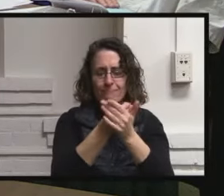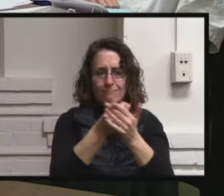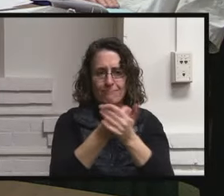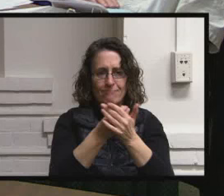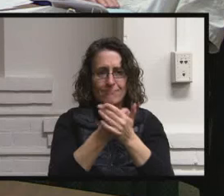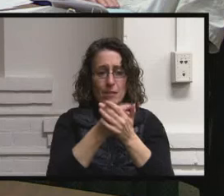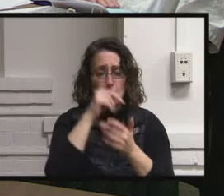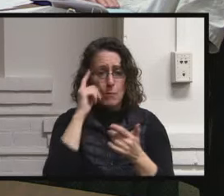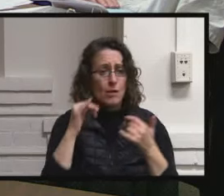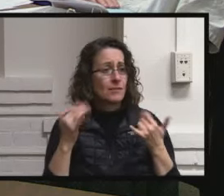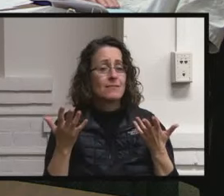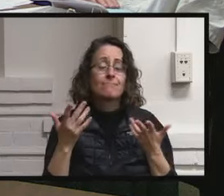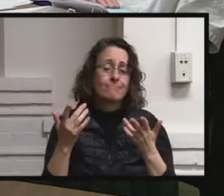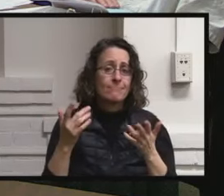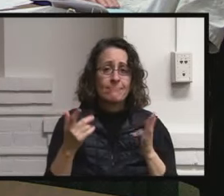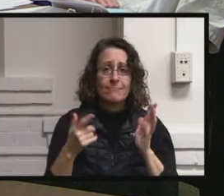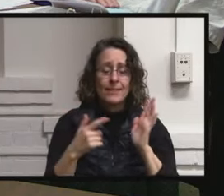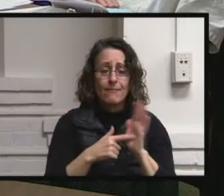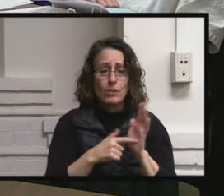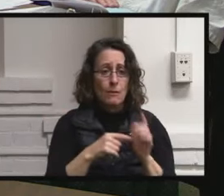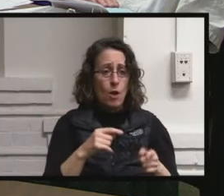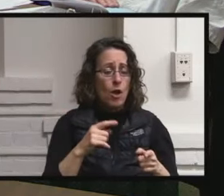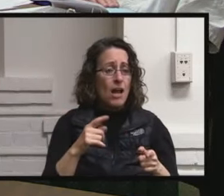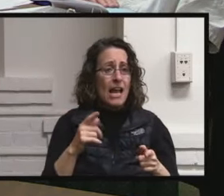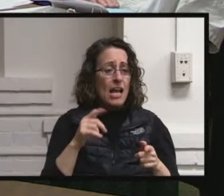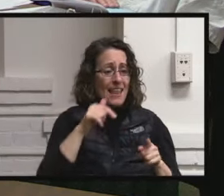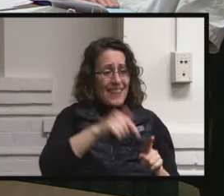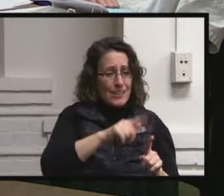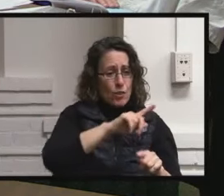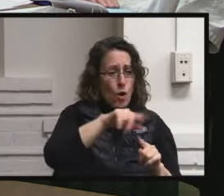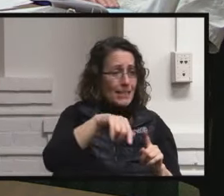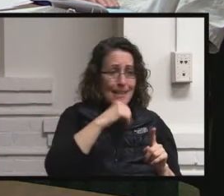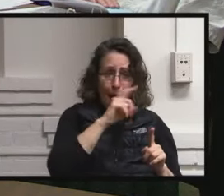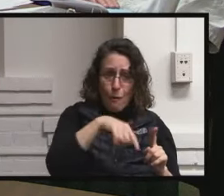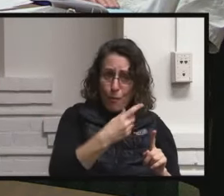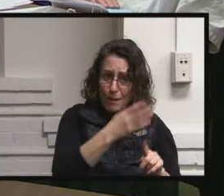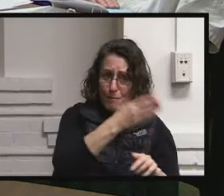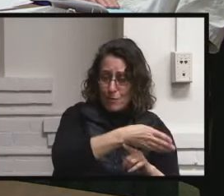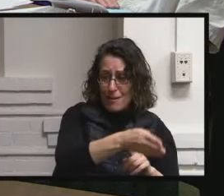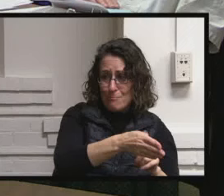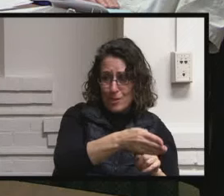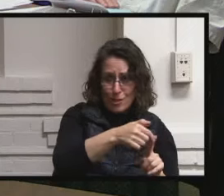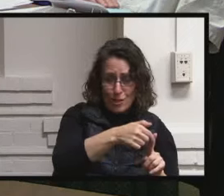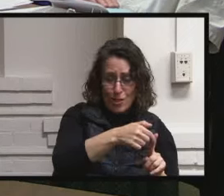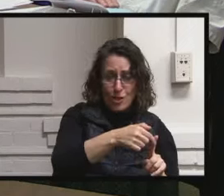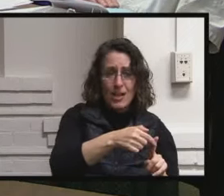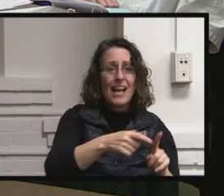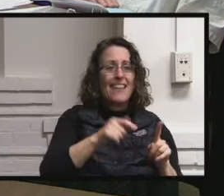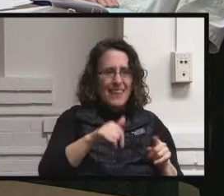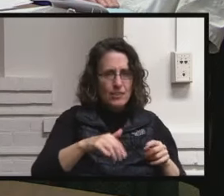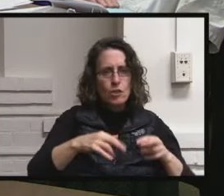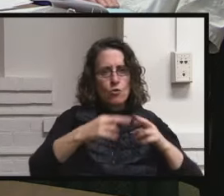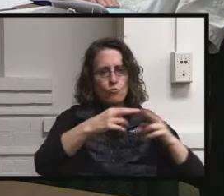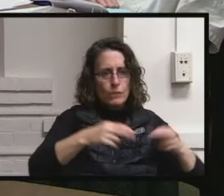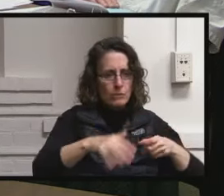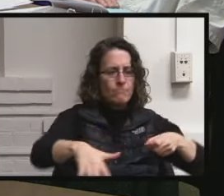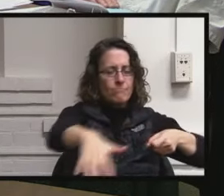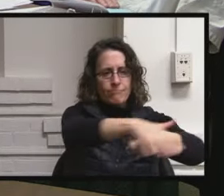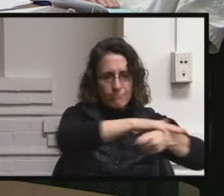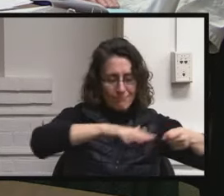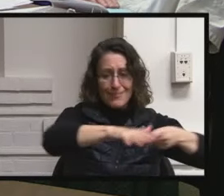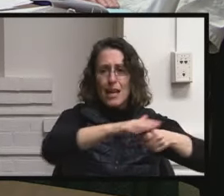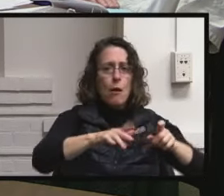of providing services for the entire region onto our residential taxpayers. We've begun